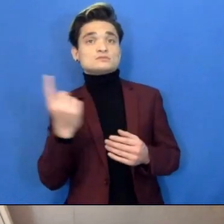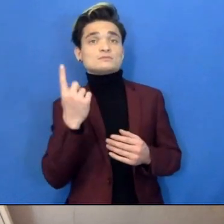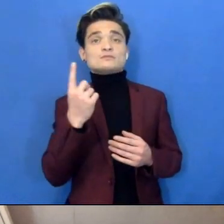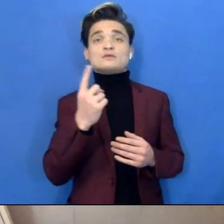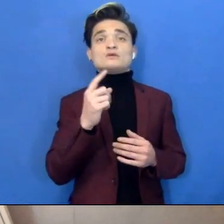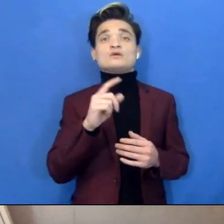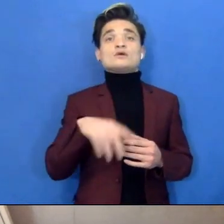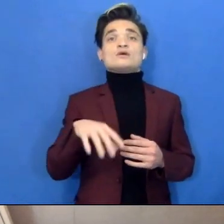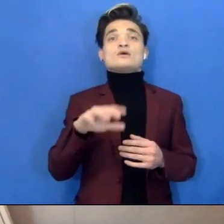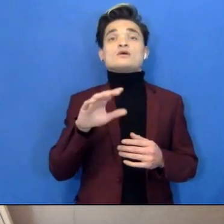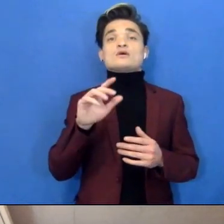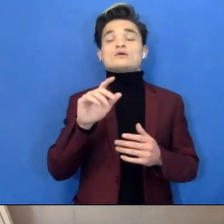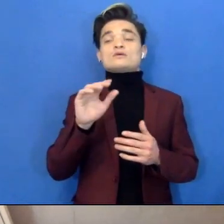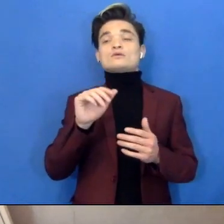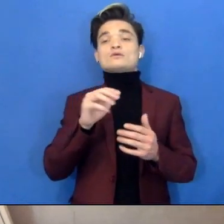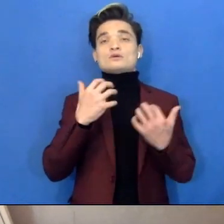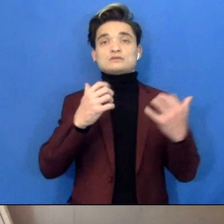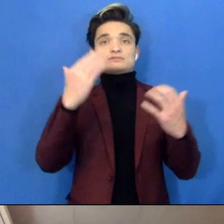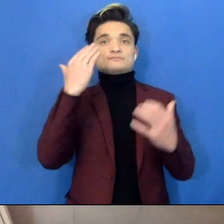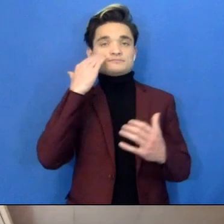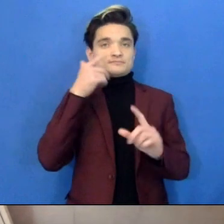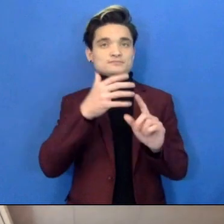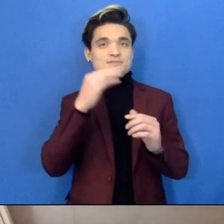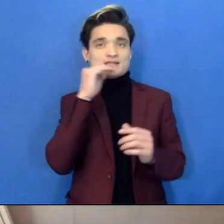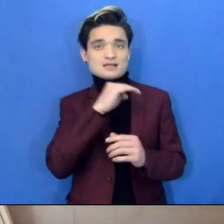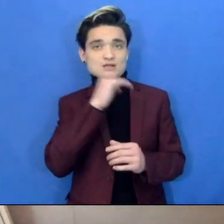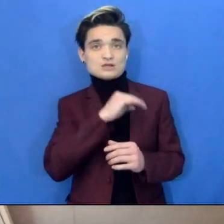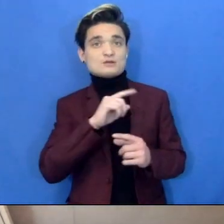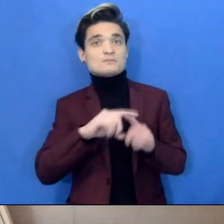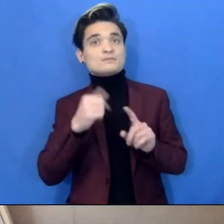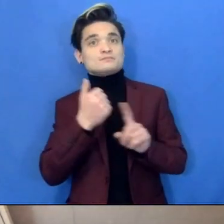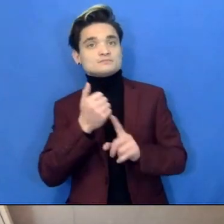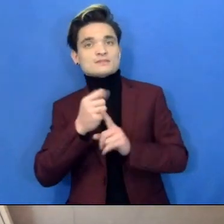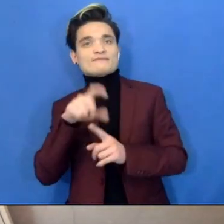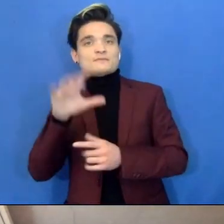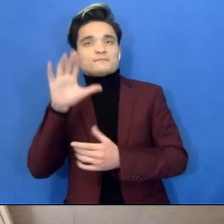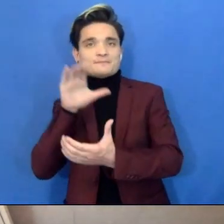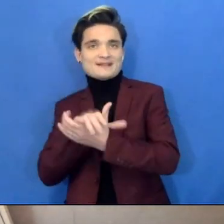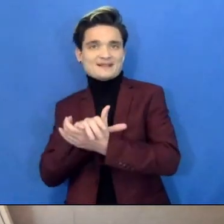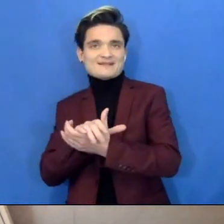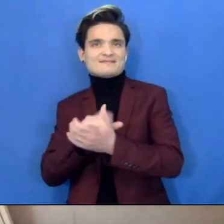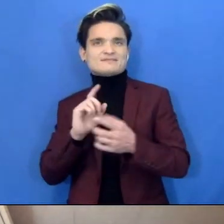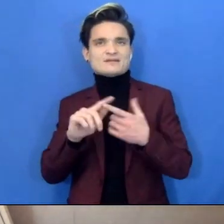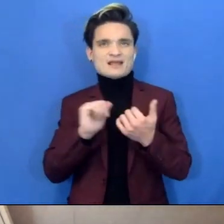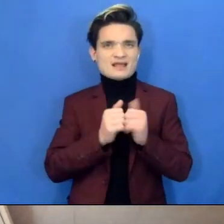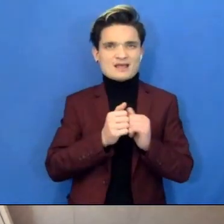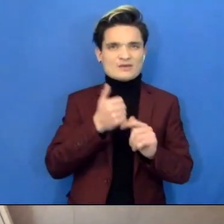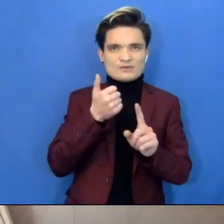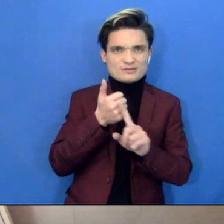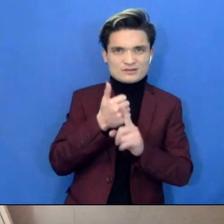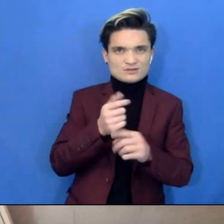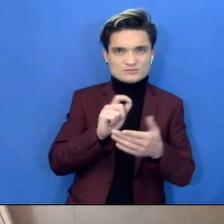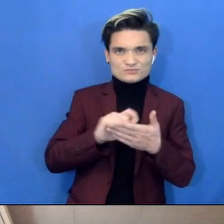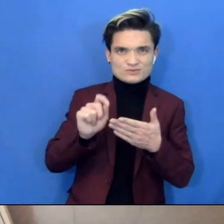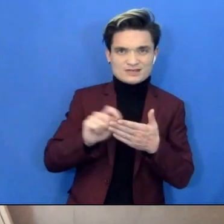believe the lie as truth. Okay, so how do you do that as a scriptwriter to mark that? And hesitation markers